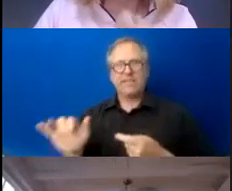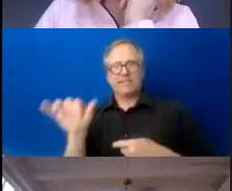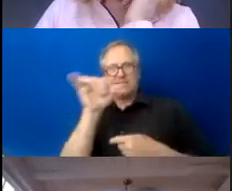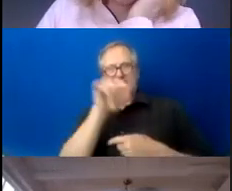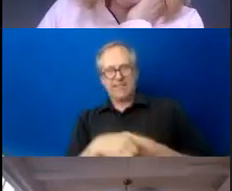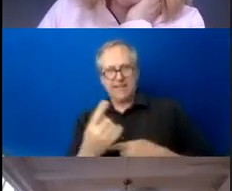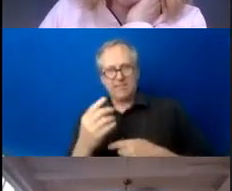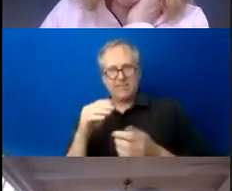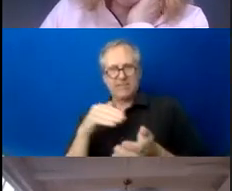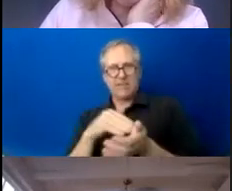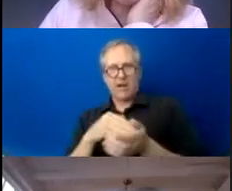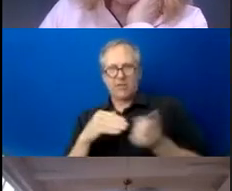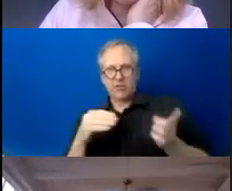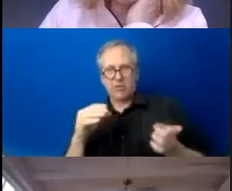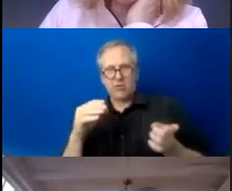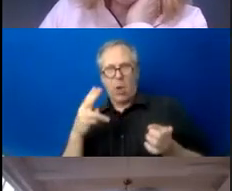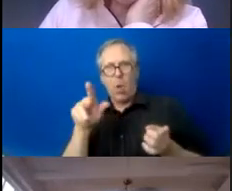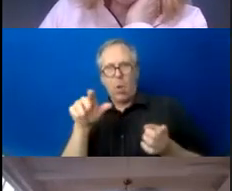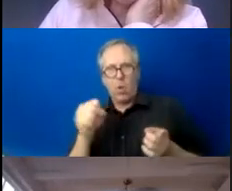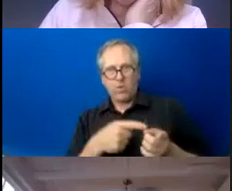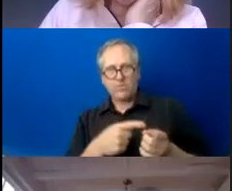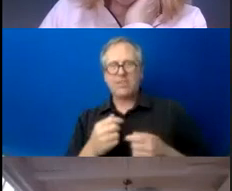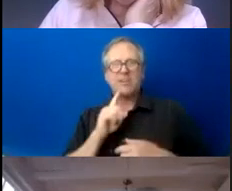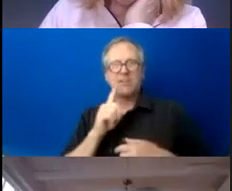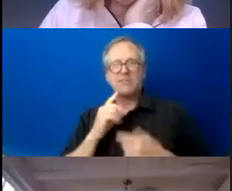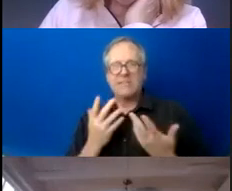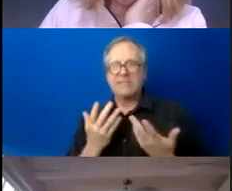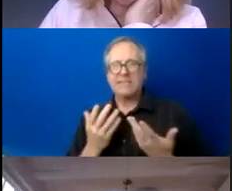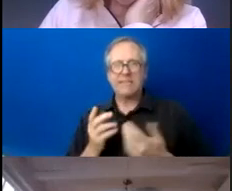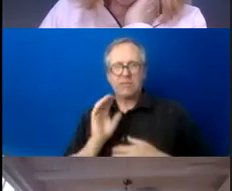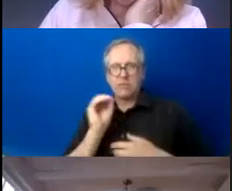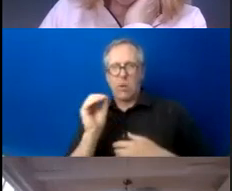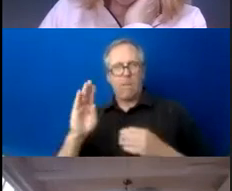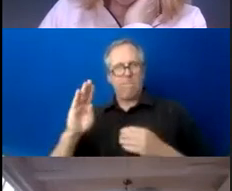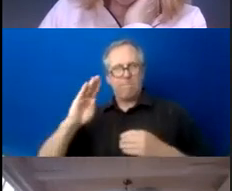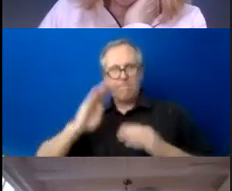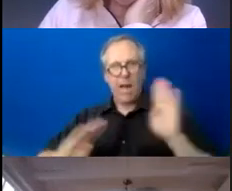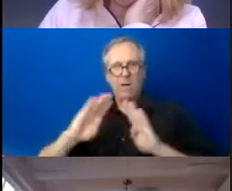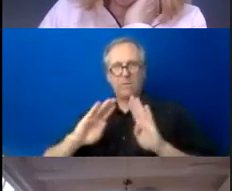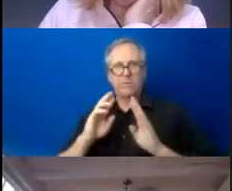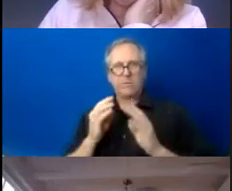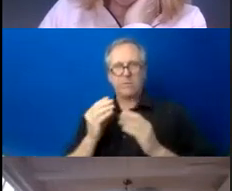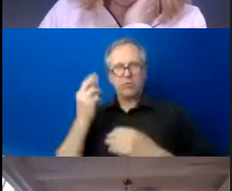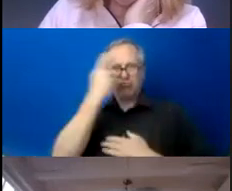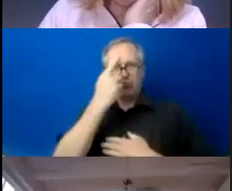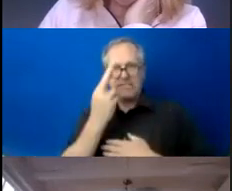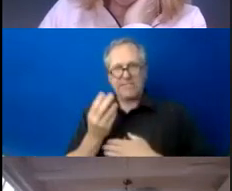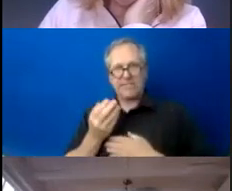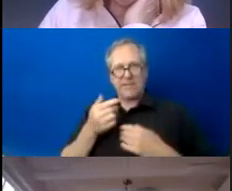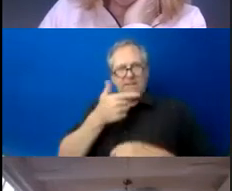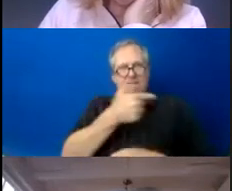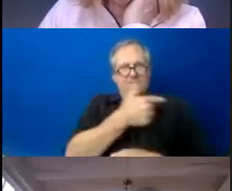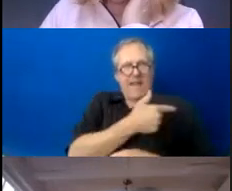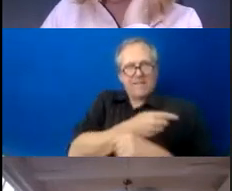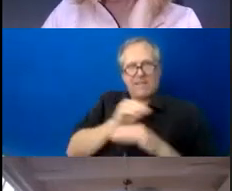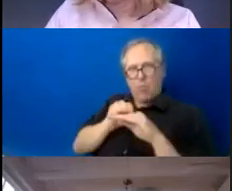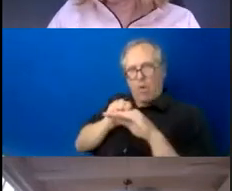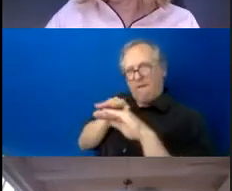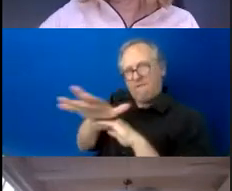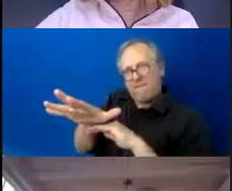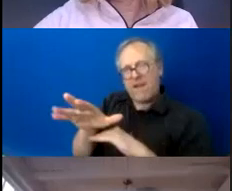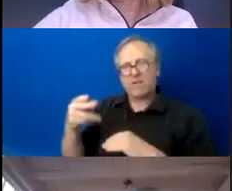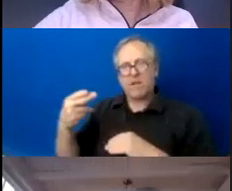hinted at, there isn't a real biologic reason why this would affect the hormone. So I think to ground ourselves